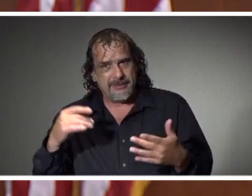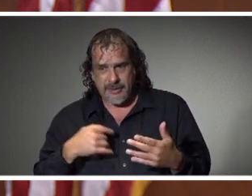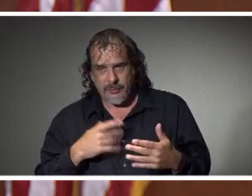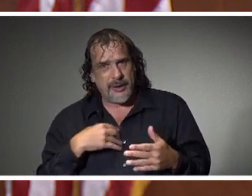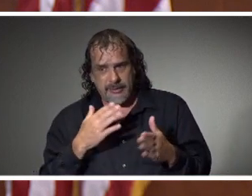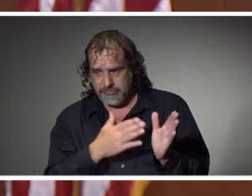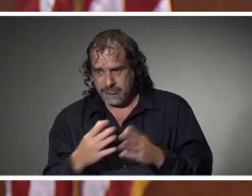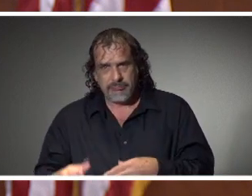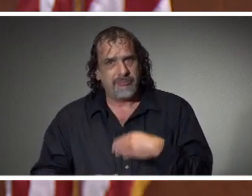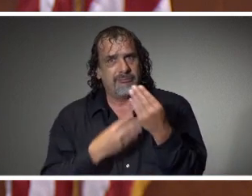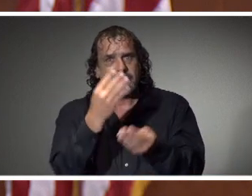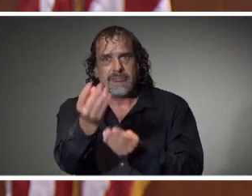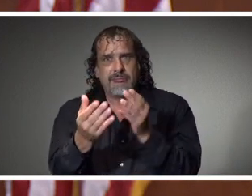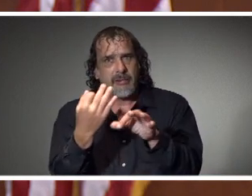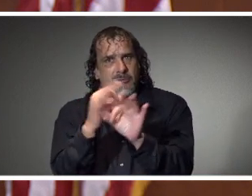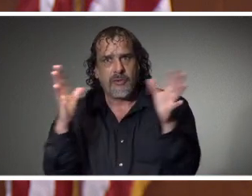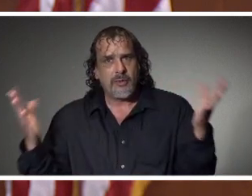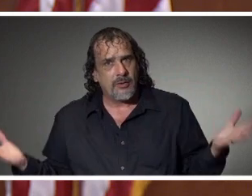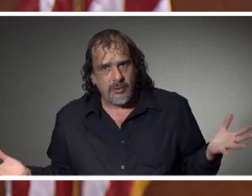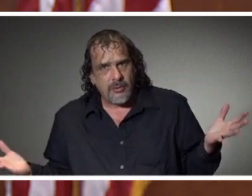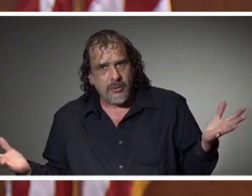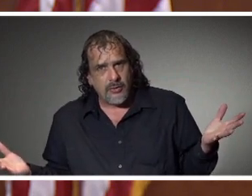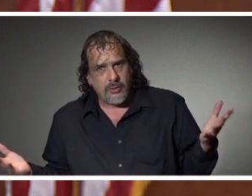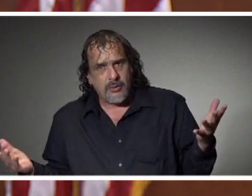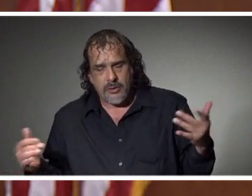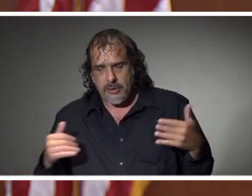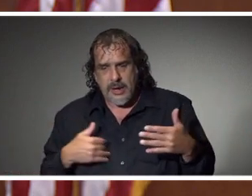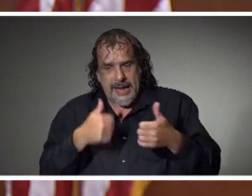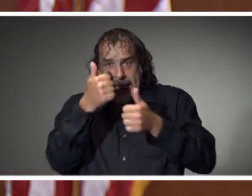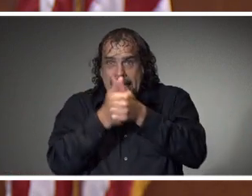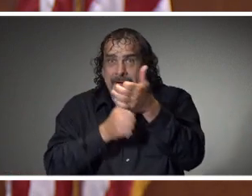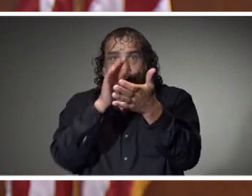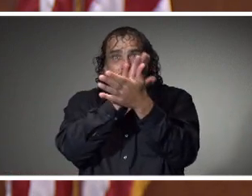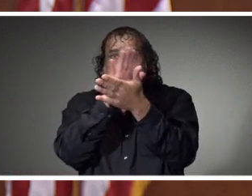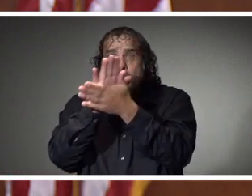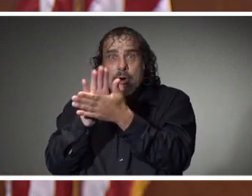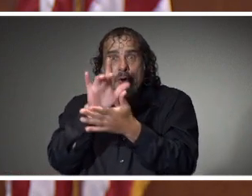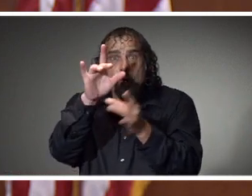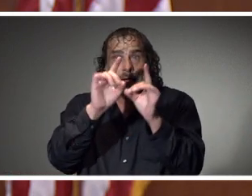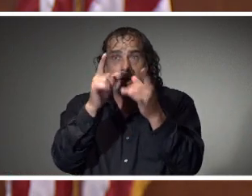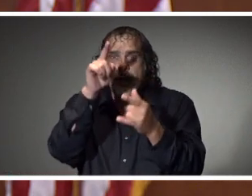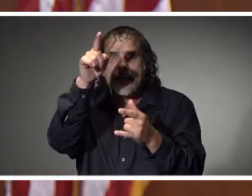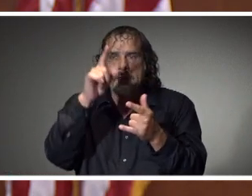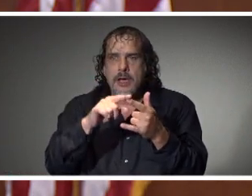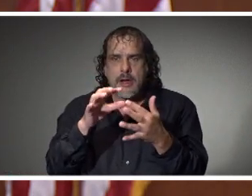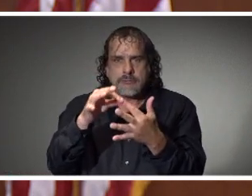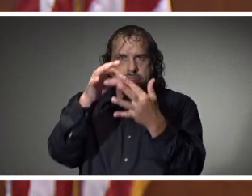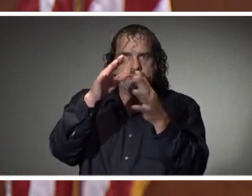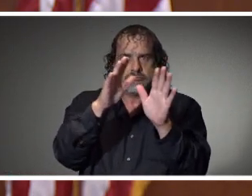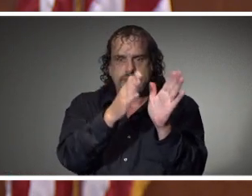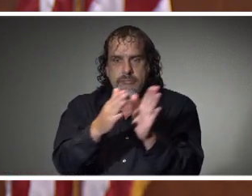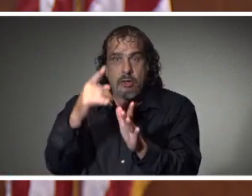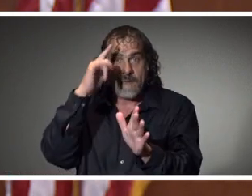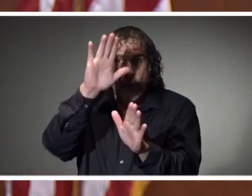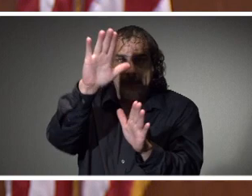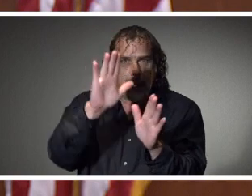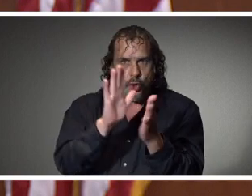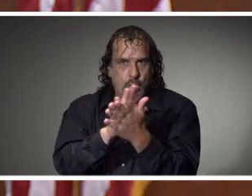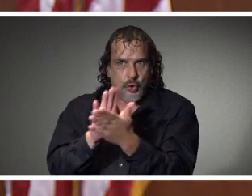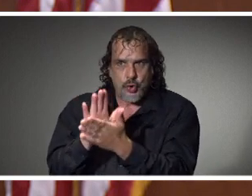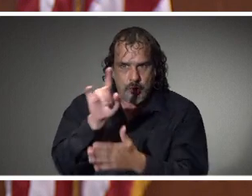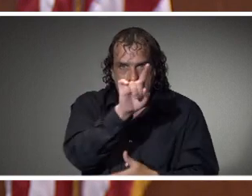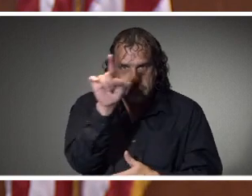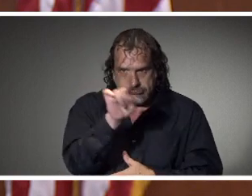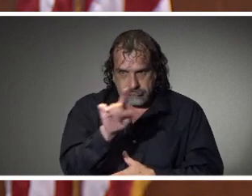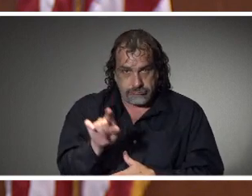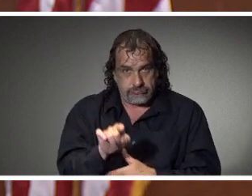more. We've got every school district in the state working on their unique plan. I know that some people must